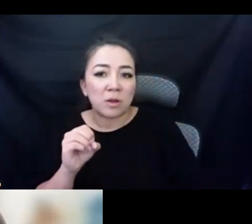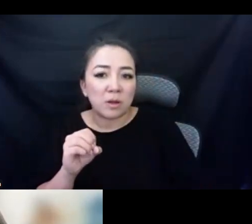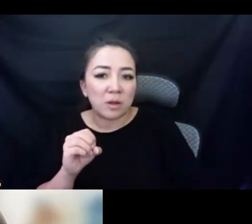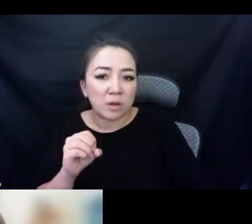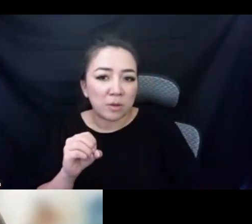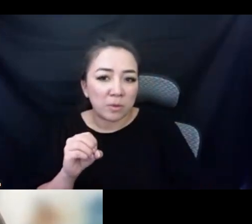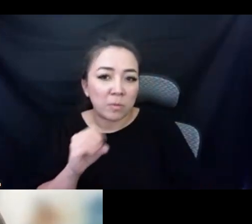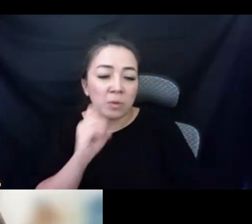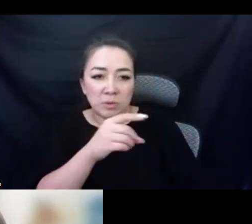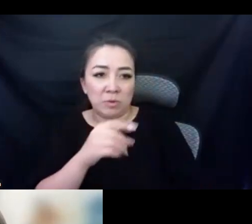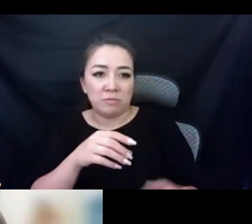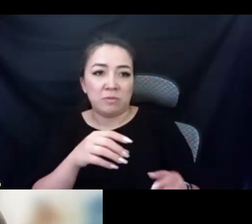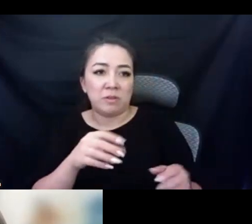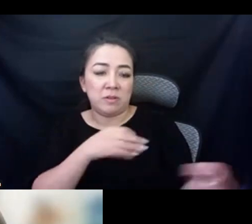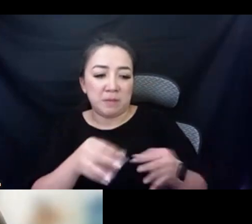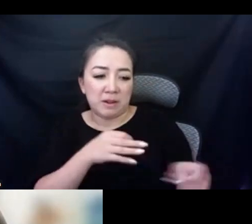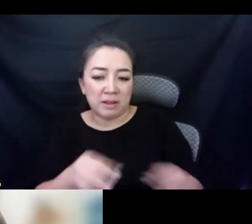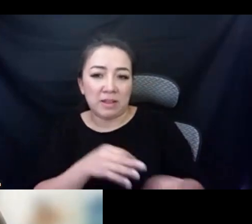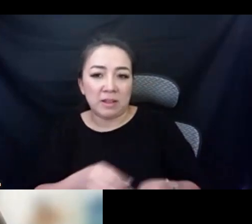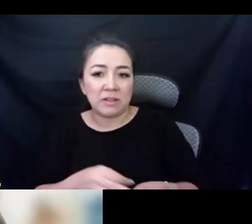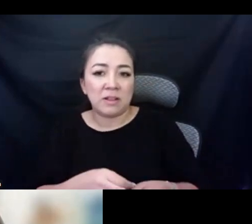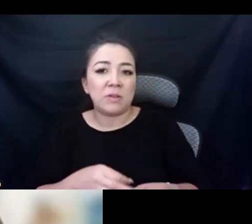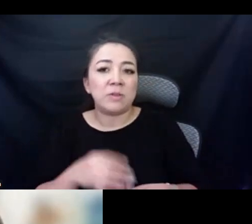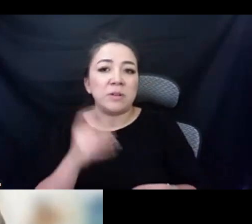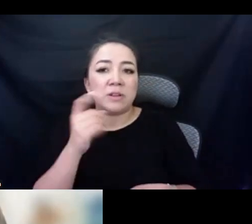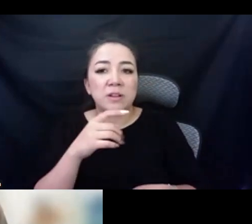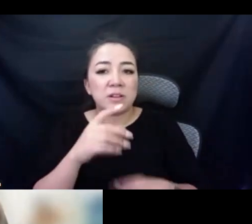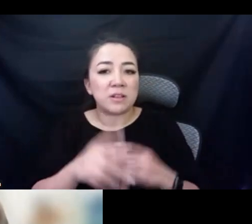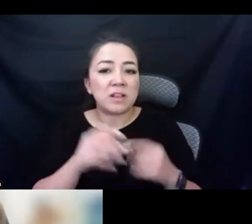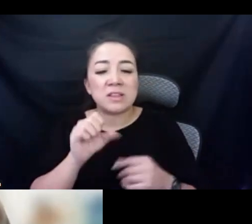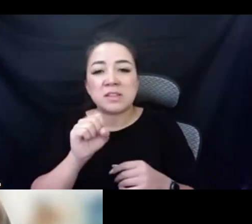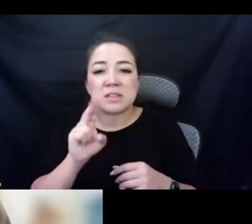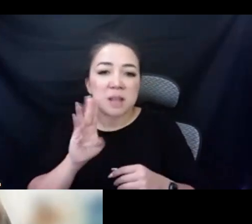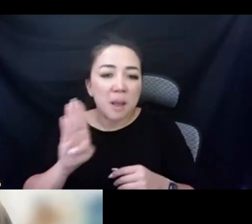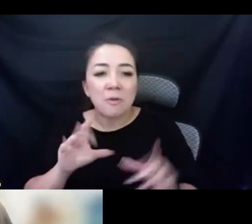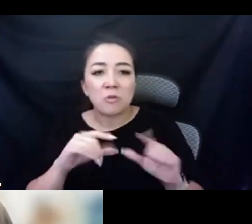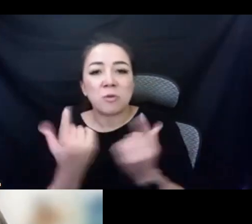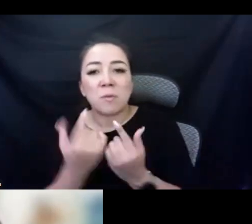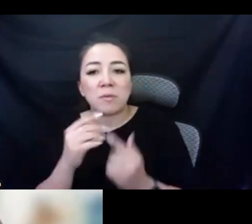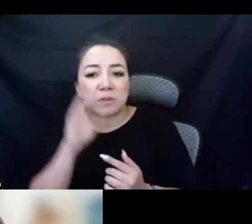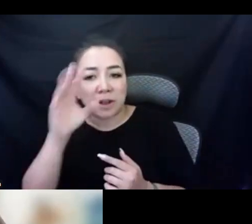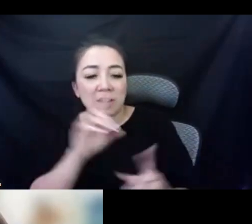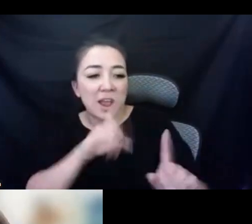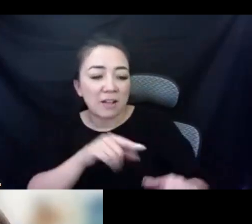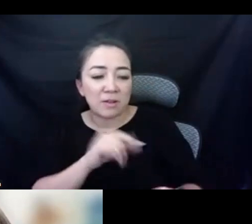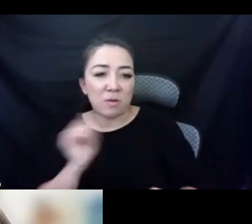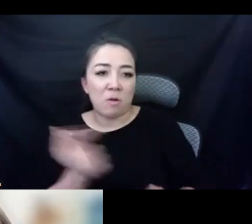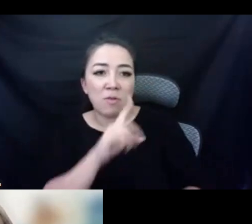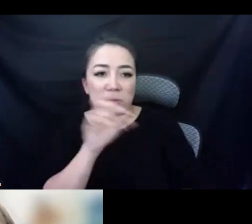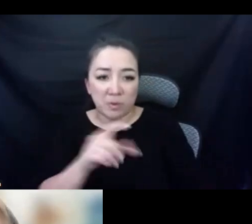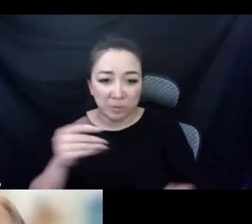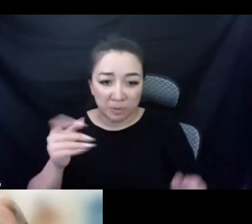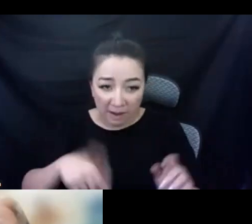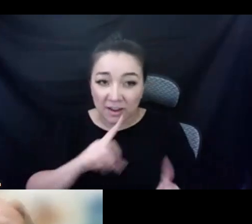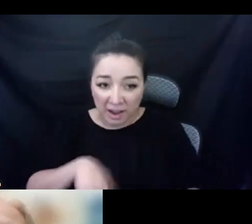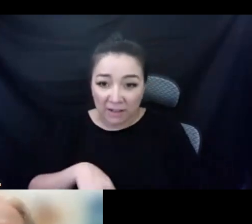when you were laying this out, were you saying that you're sort of a subgroup is going to be created to answer all of those questions that we have to